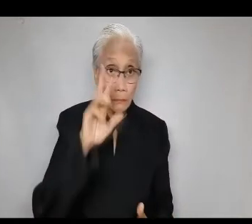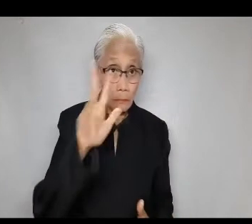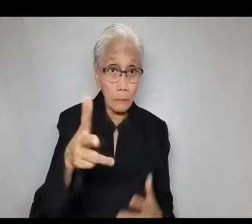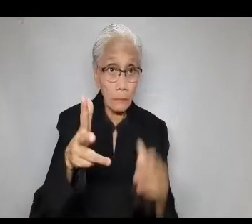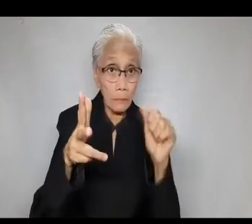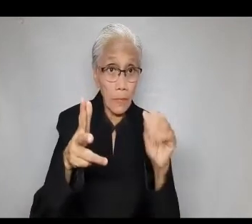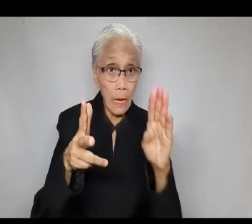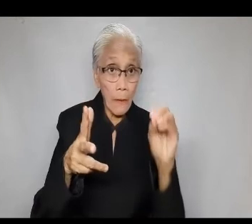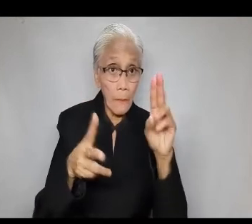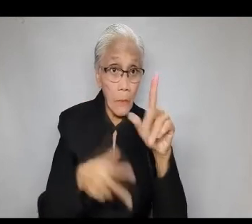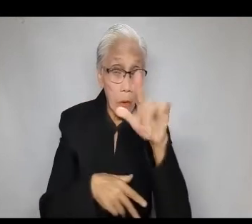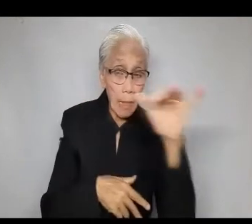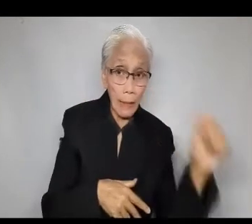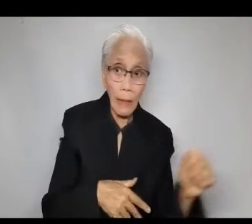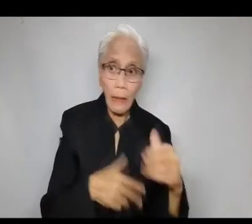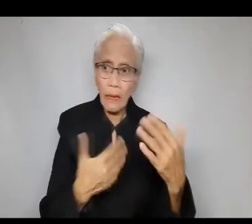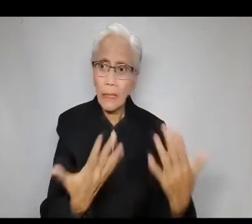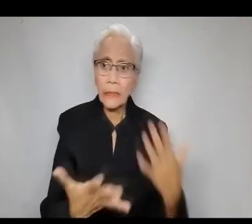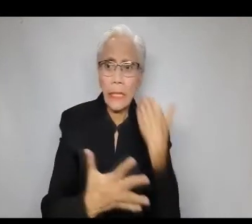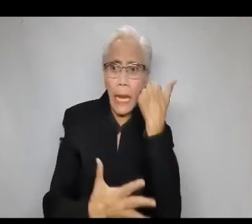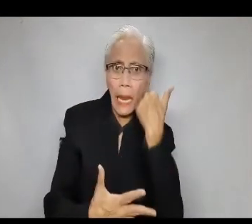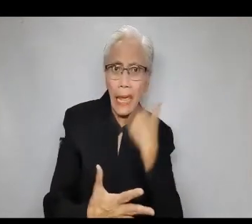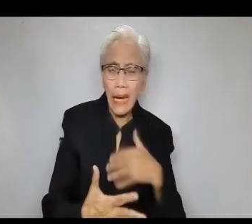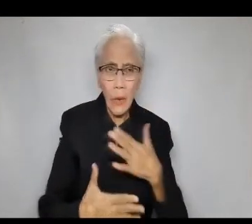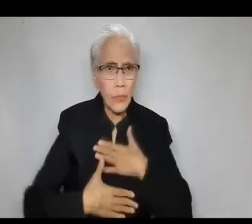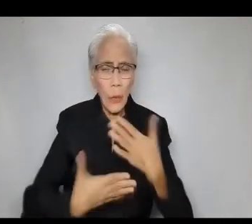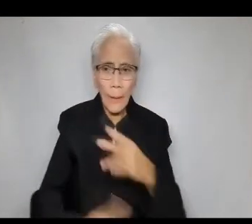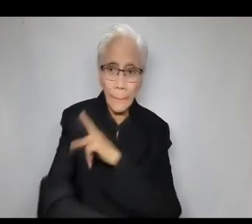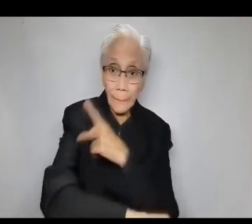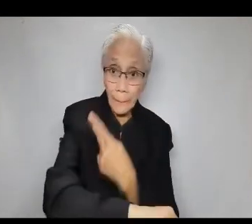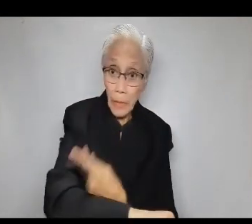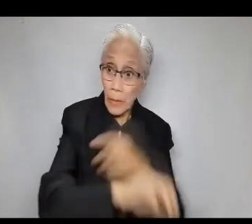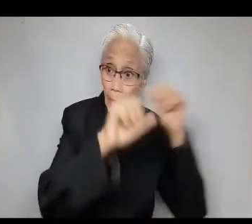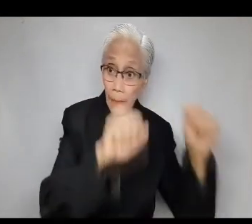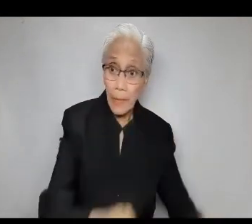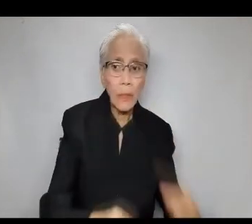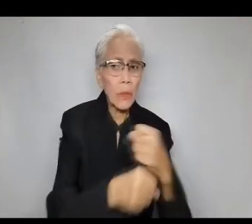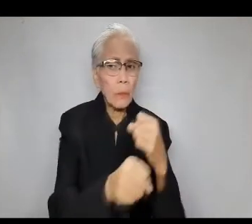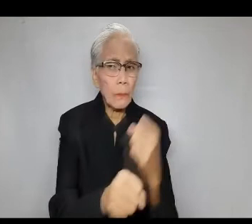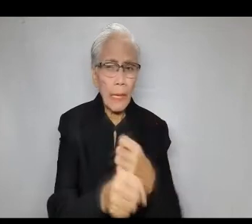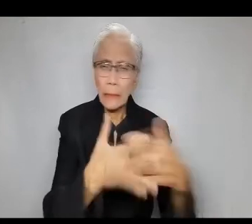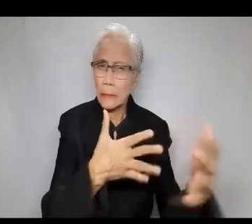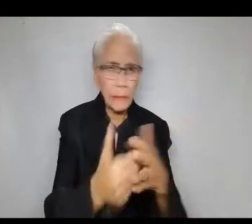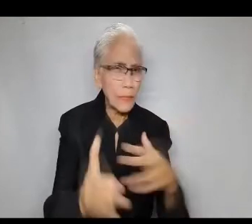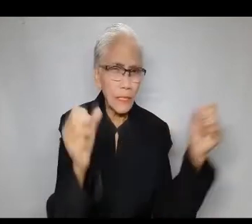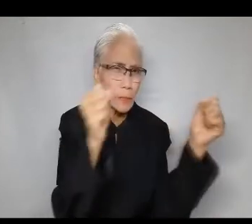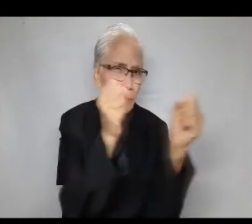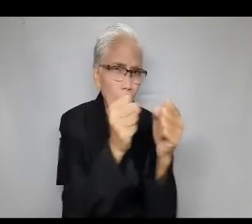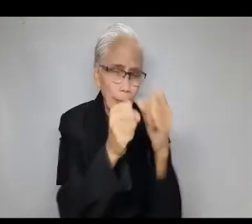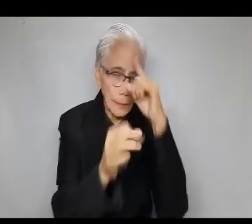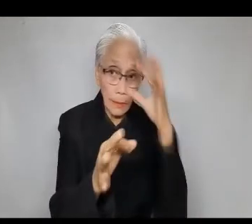The third stage is abulia. Abulia is the lack of willpower and the inability to make even the smallest